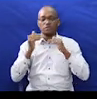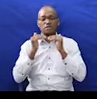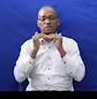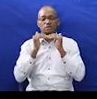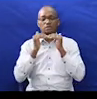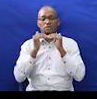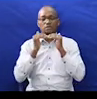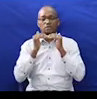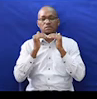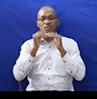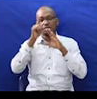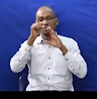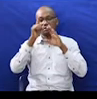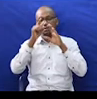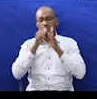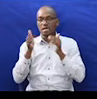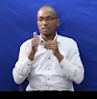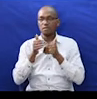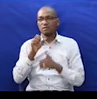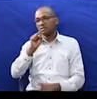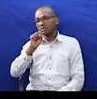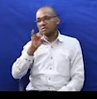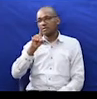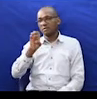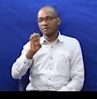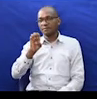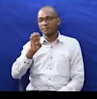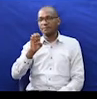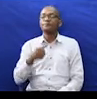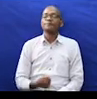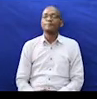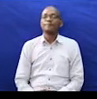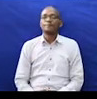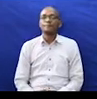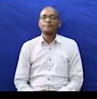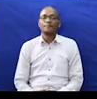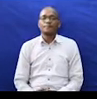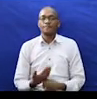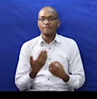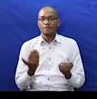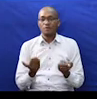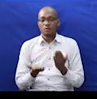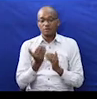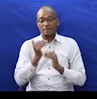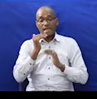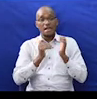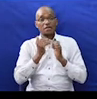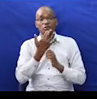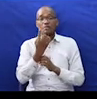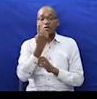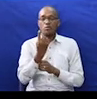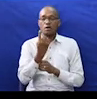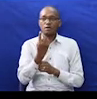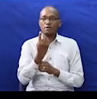here, we have about three ways to have ratios for this triangle. The ratio number one is if